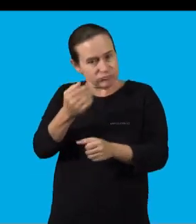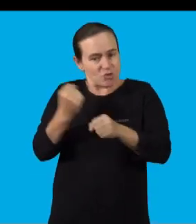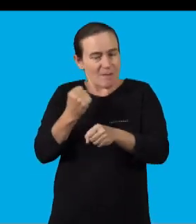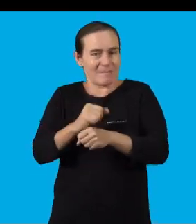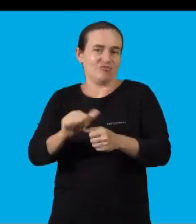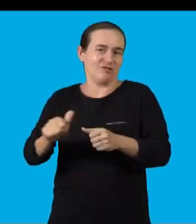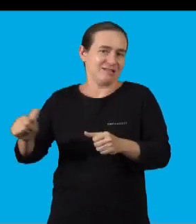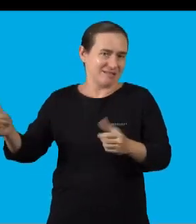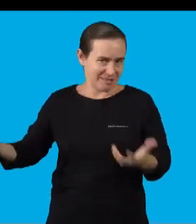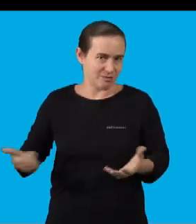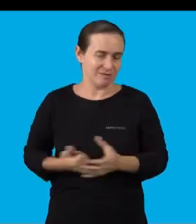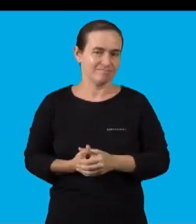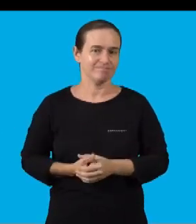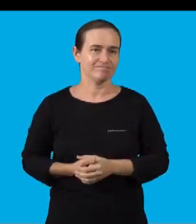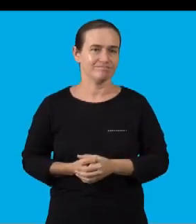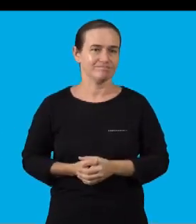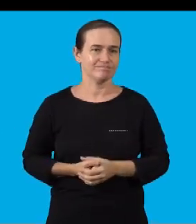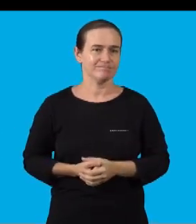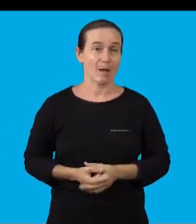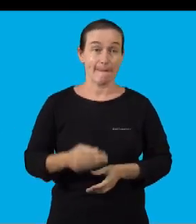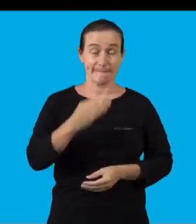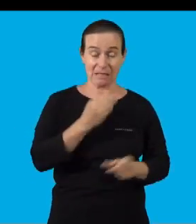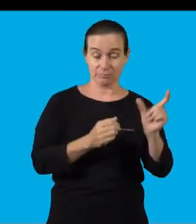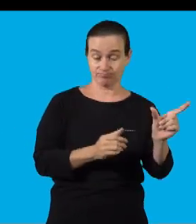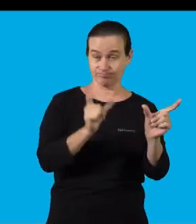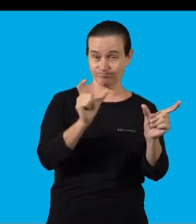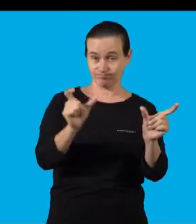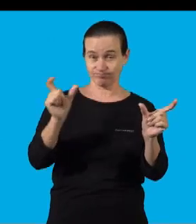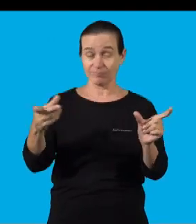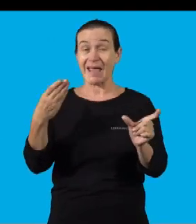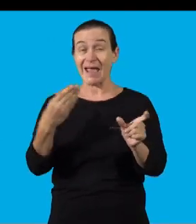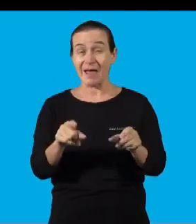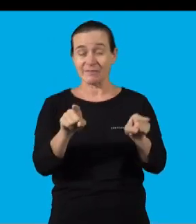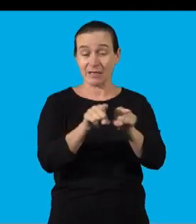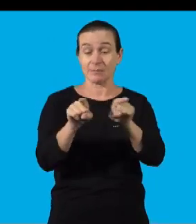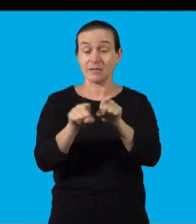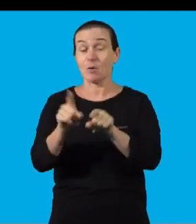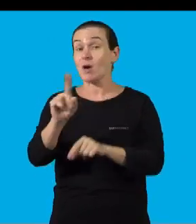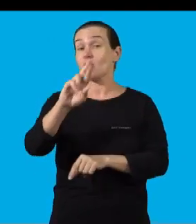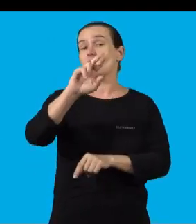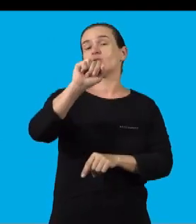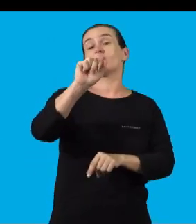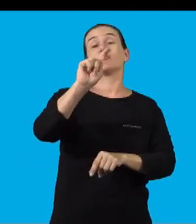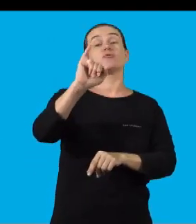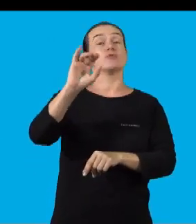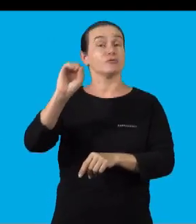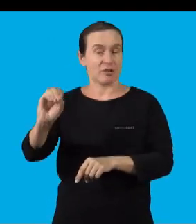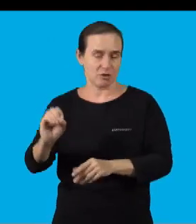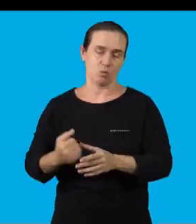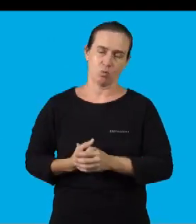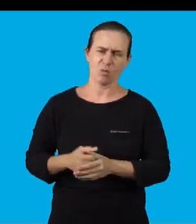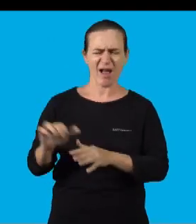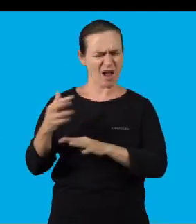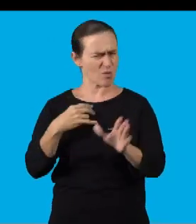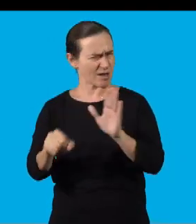that this is a geometric sequence, which means that these terms have a common ratio. So how do we find the common ratio?